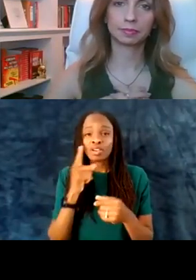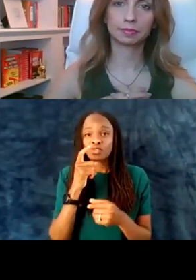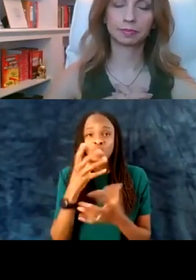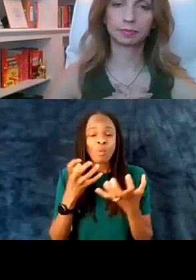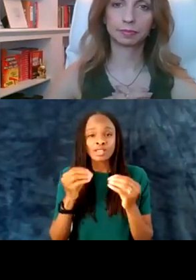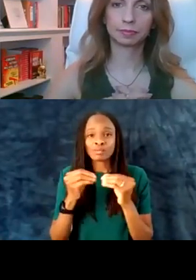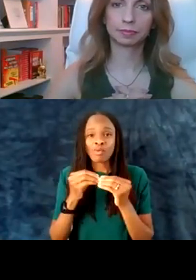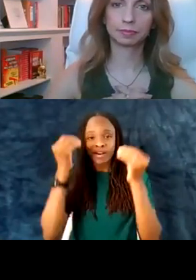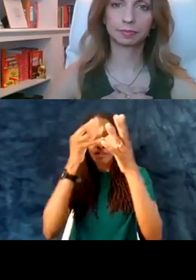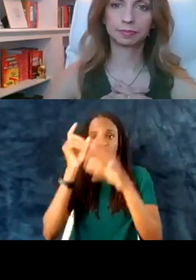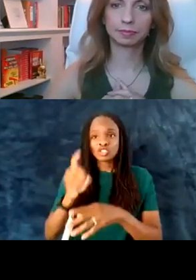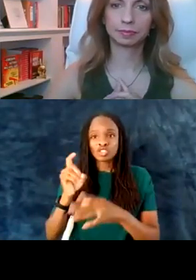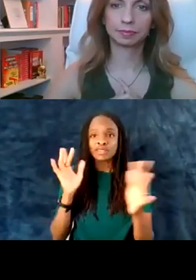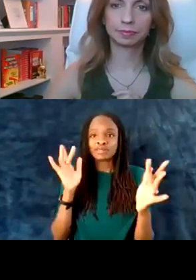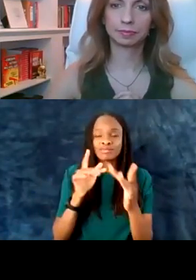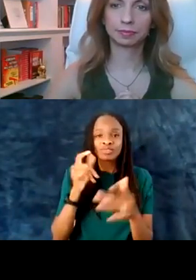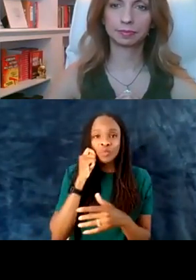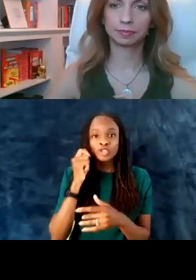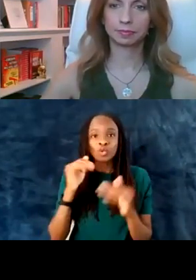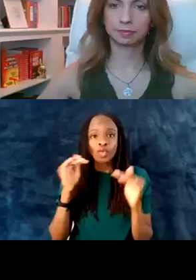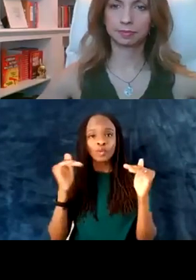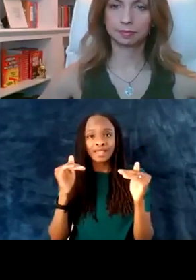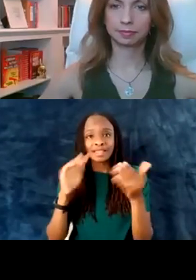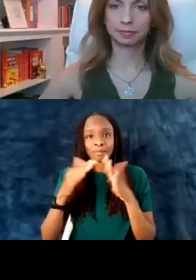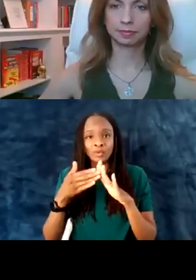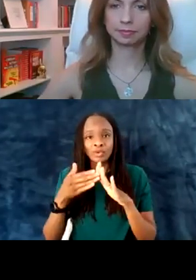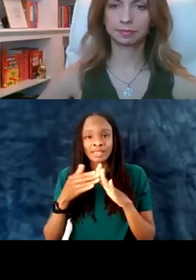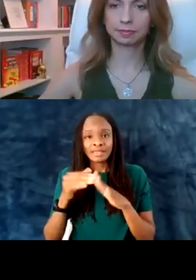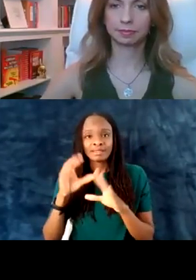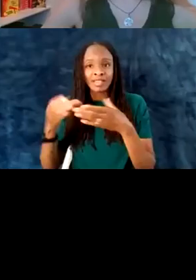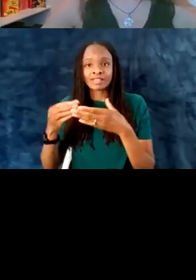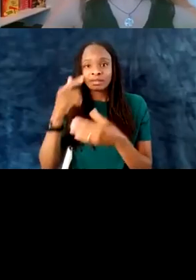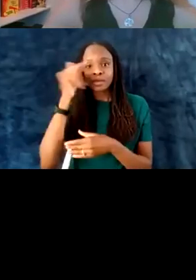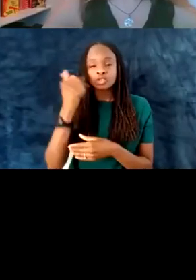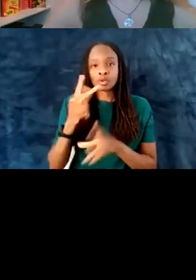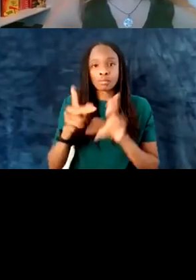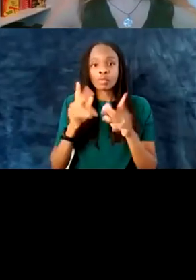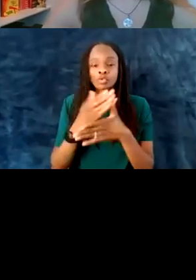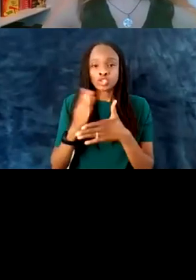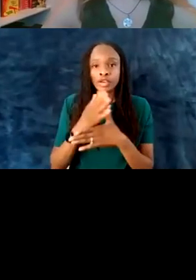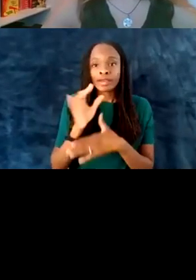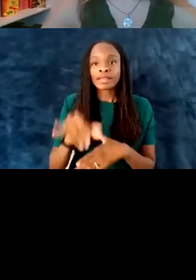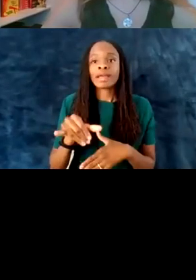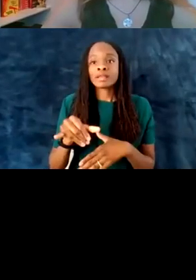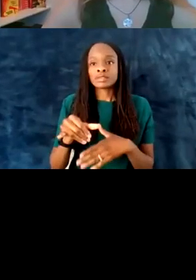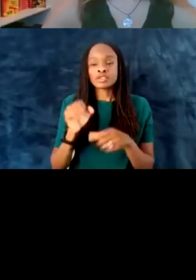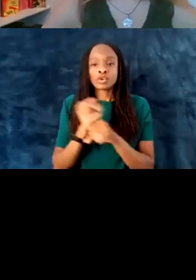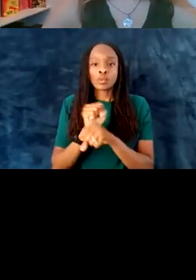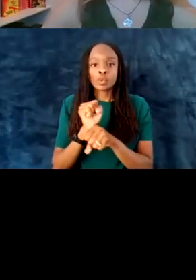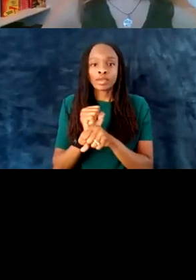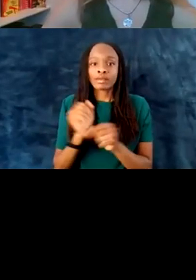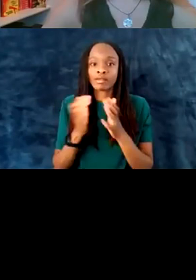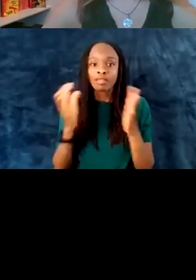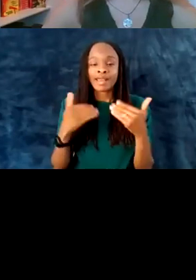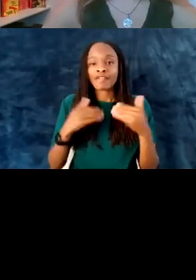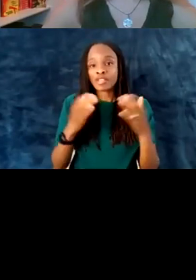get in touch with the Racial Equity Media Collective, because the three people, Shireen, Amar, and Tamara, who are working tirelessly, have a lot